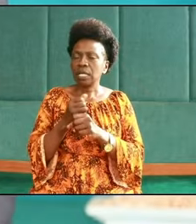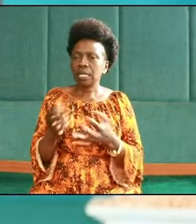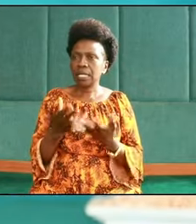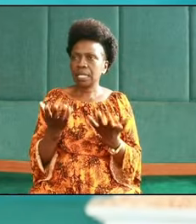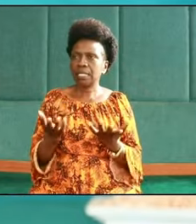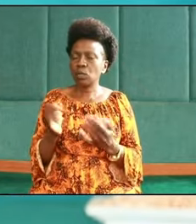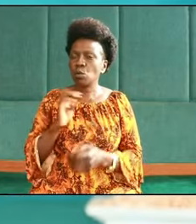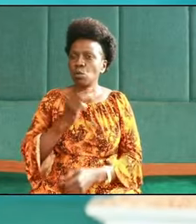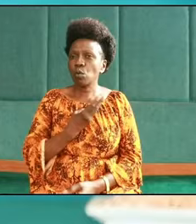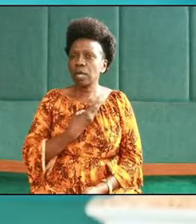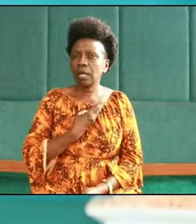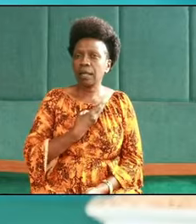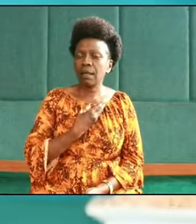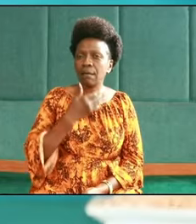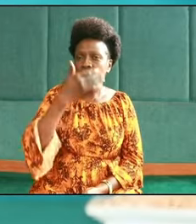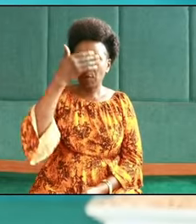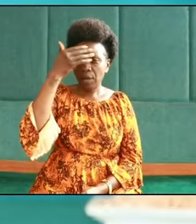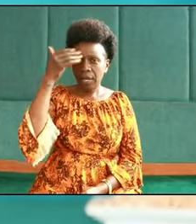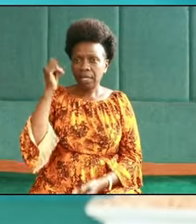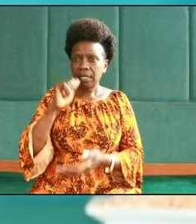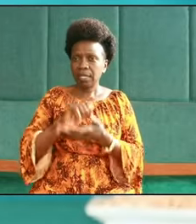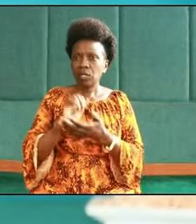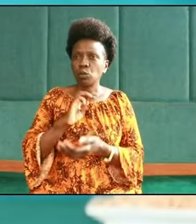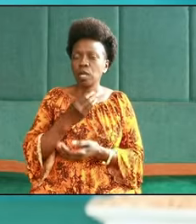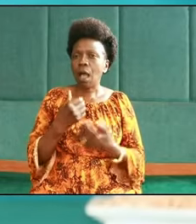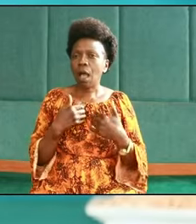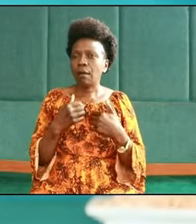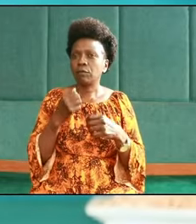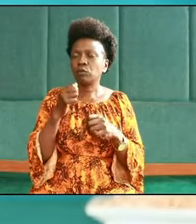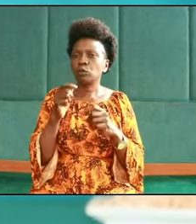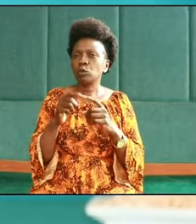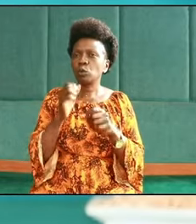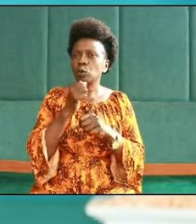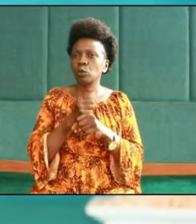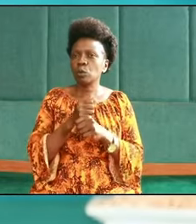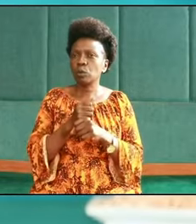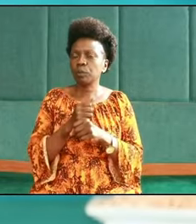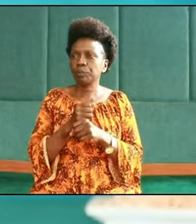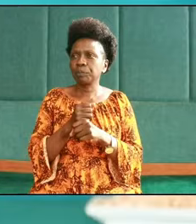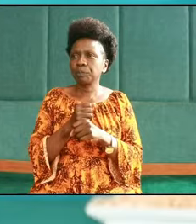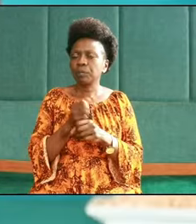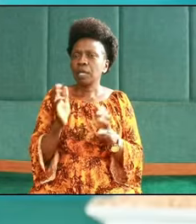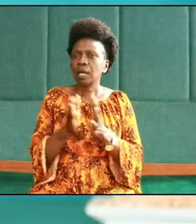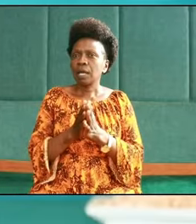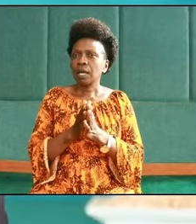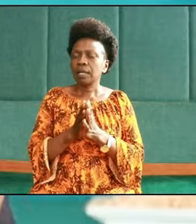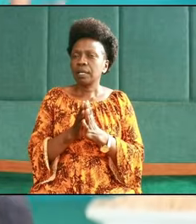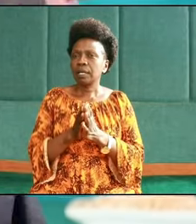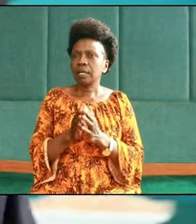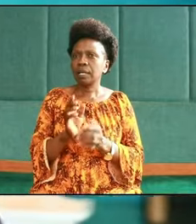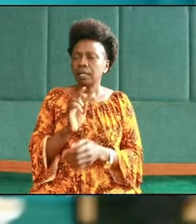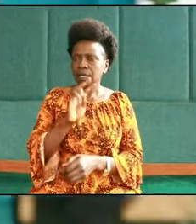things, we forget that we have to do and seek God,